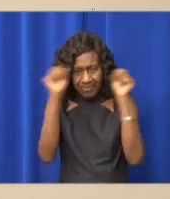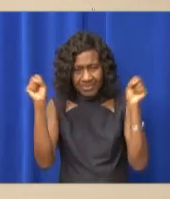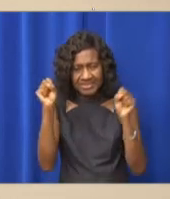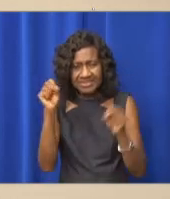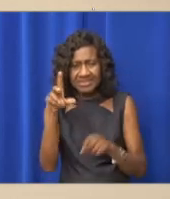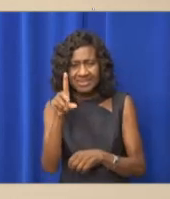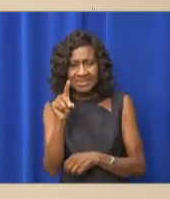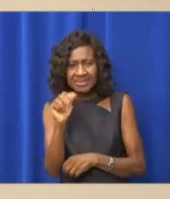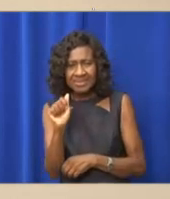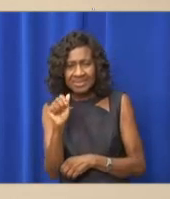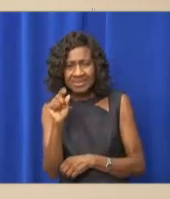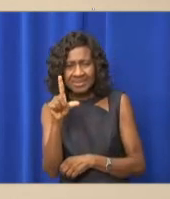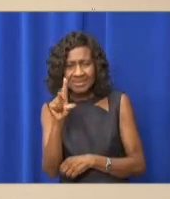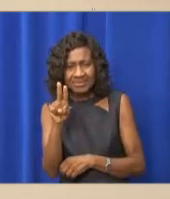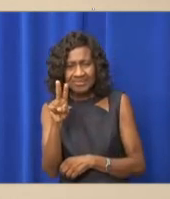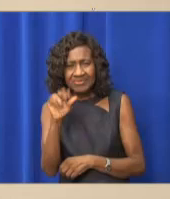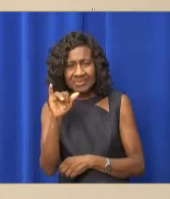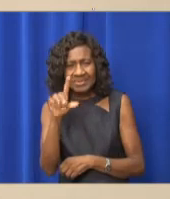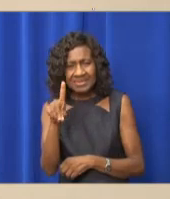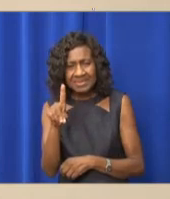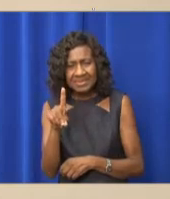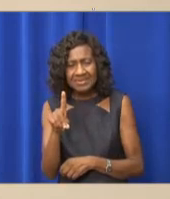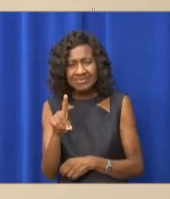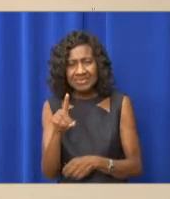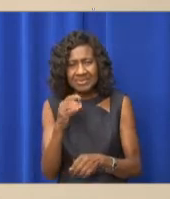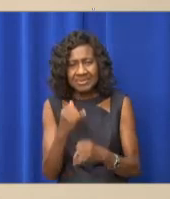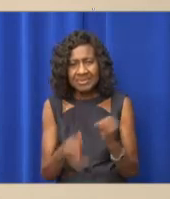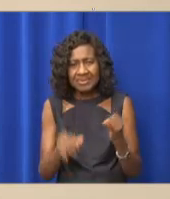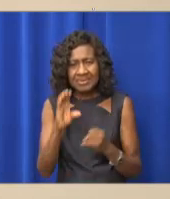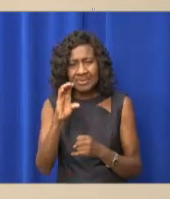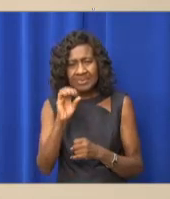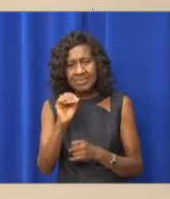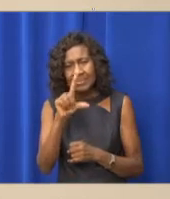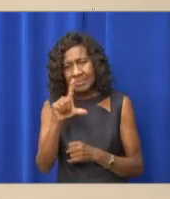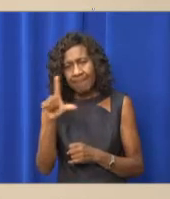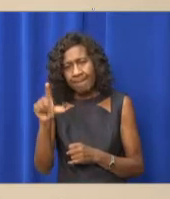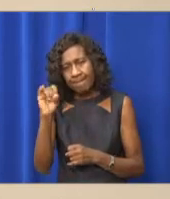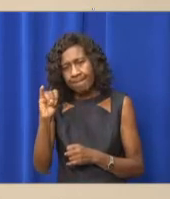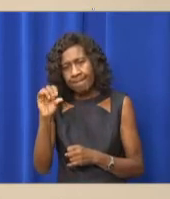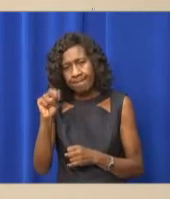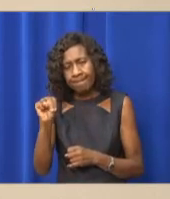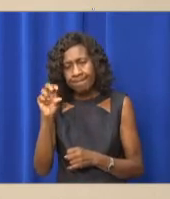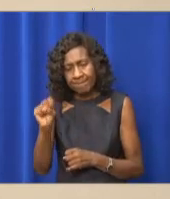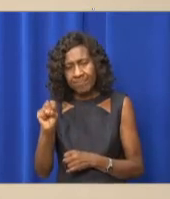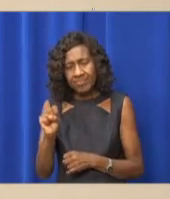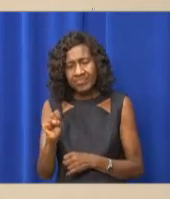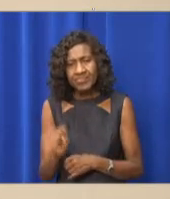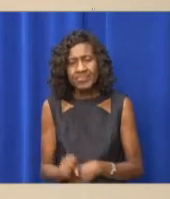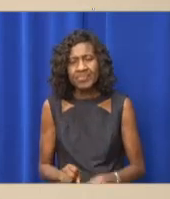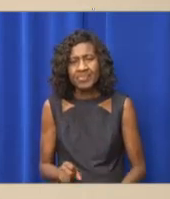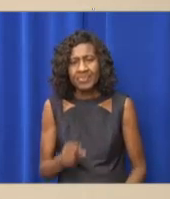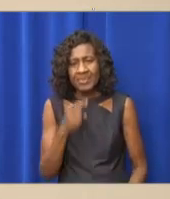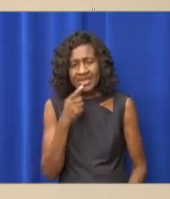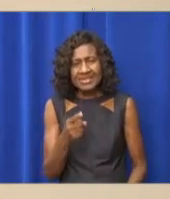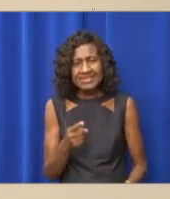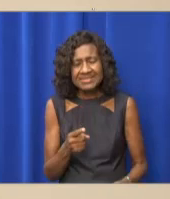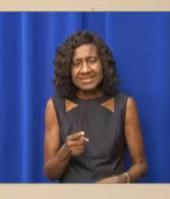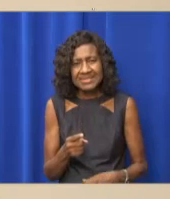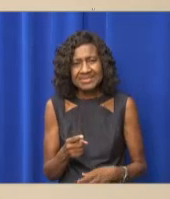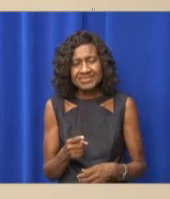SILPA. So I'm very happy that the views that have been expressed, the rather strident